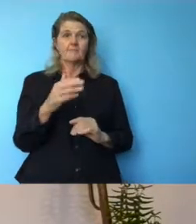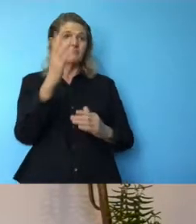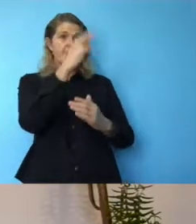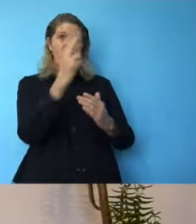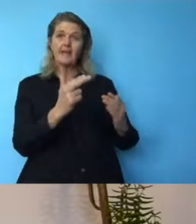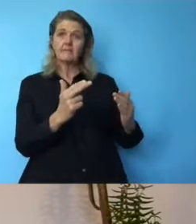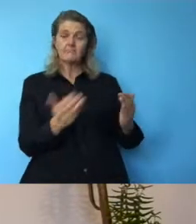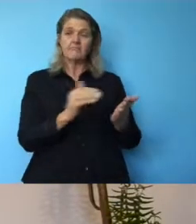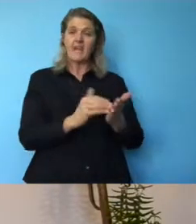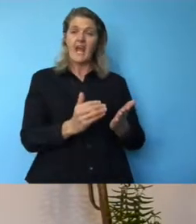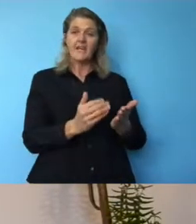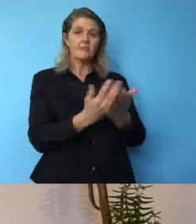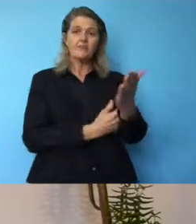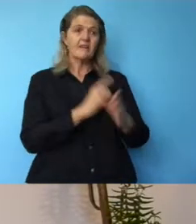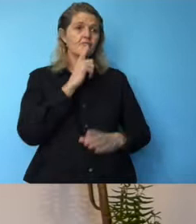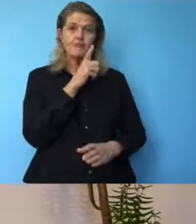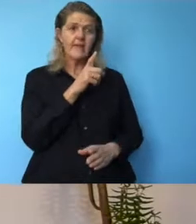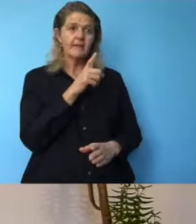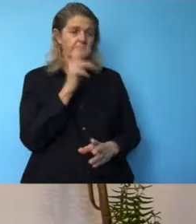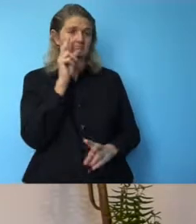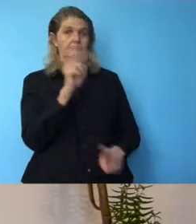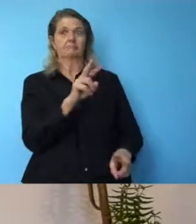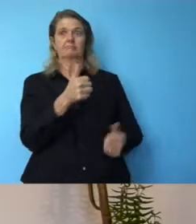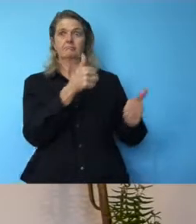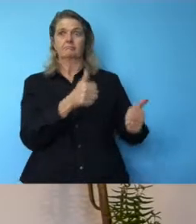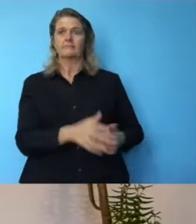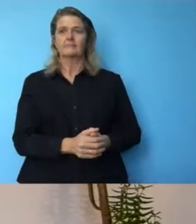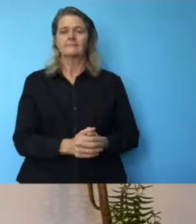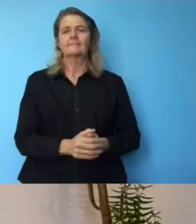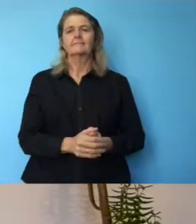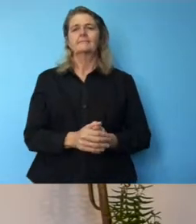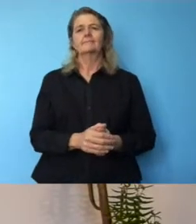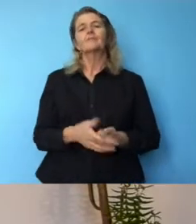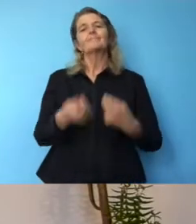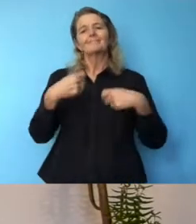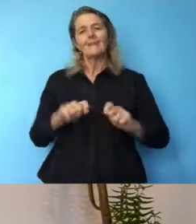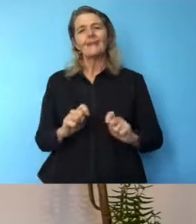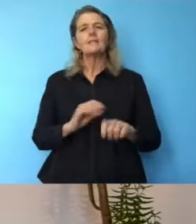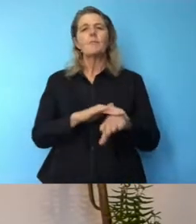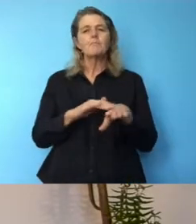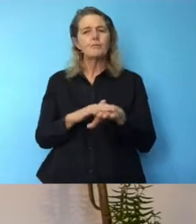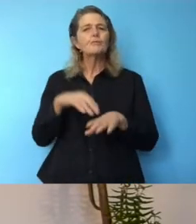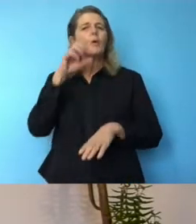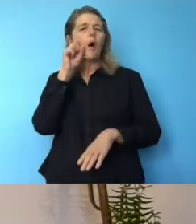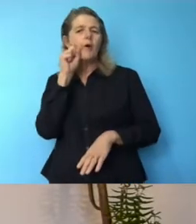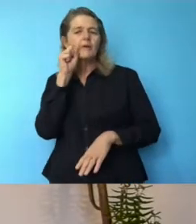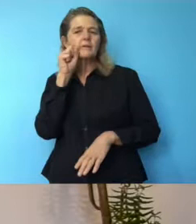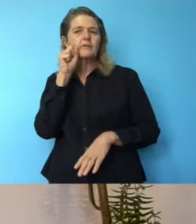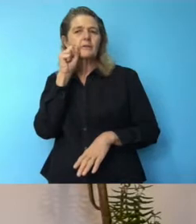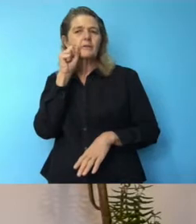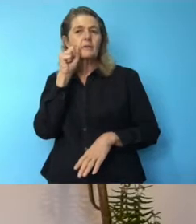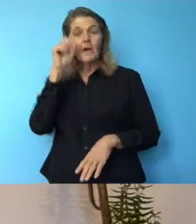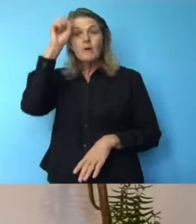other. So our last one that we're going to do is blue and orange. I haven't bought an orange, so we'll just go